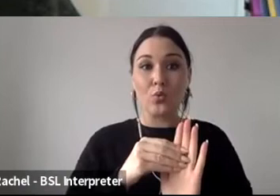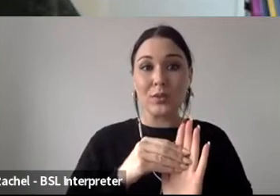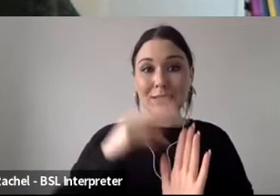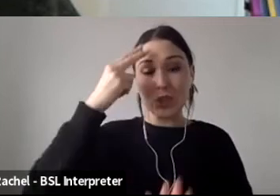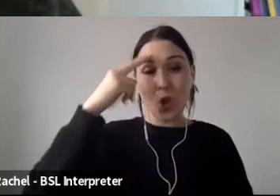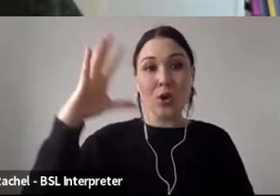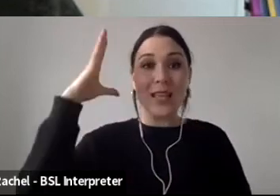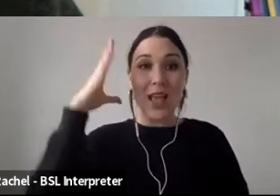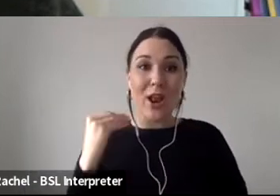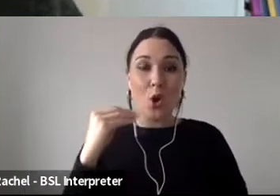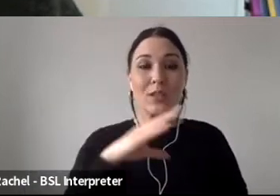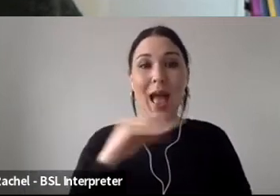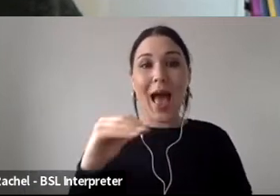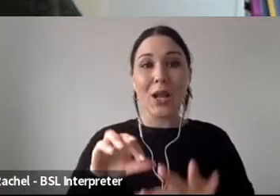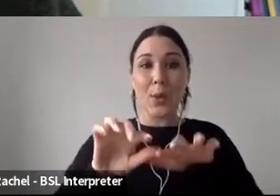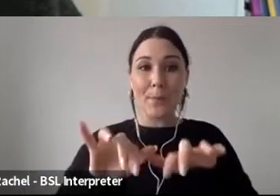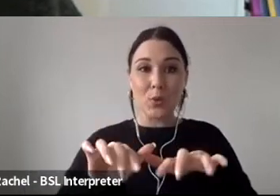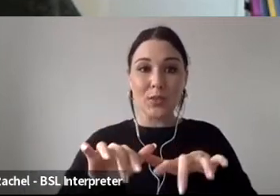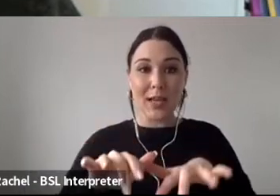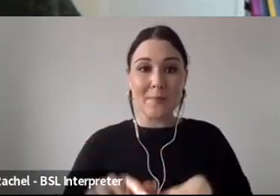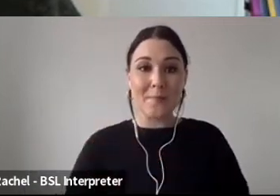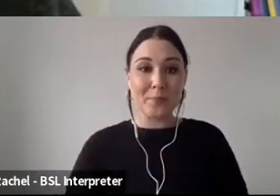Computing, because among other things,